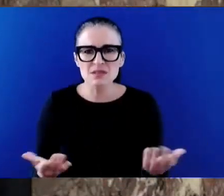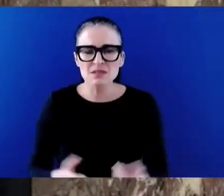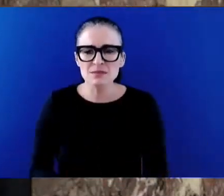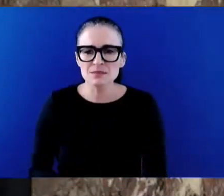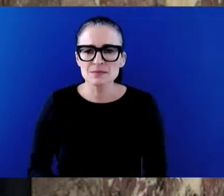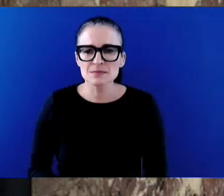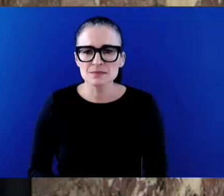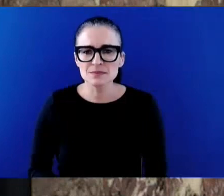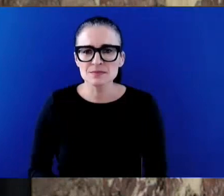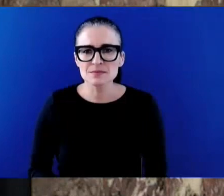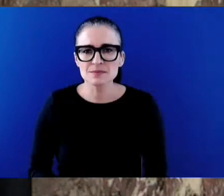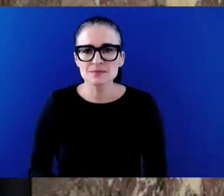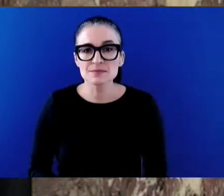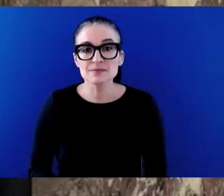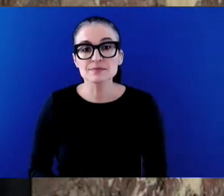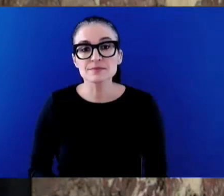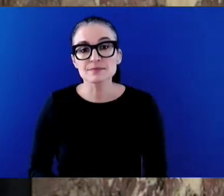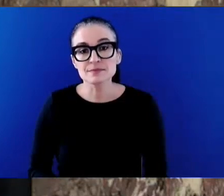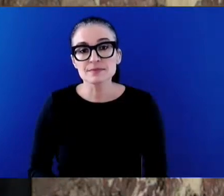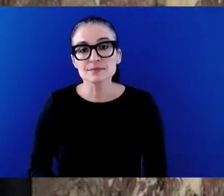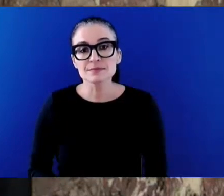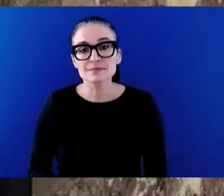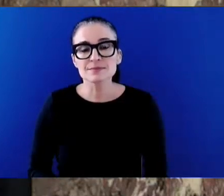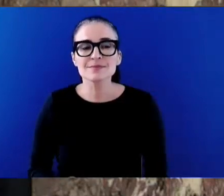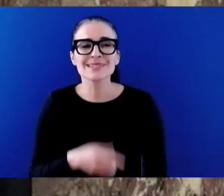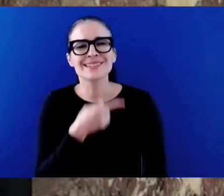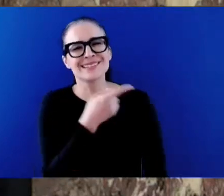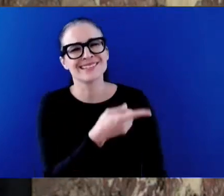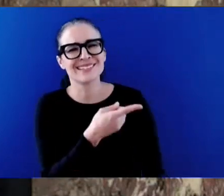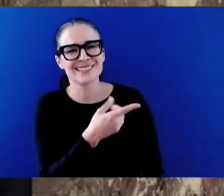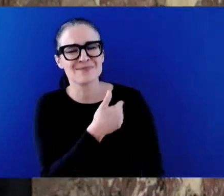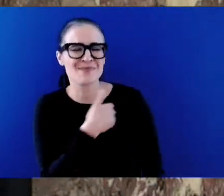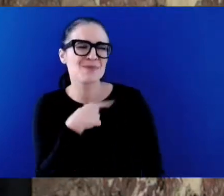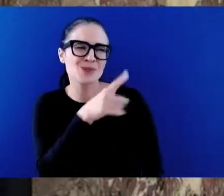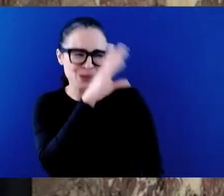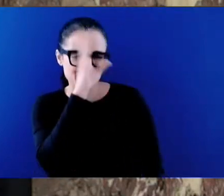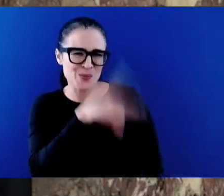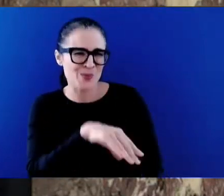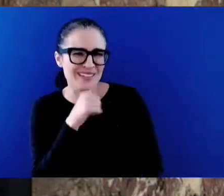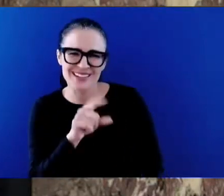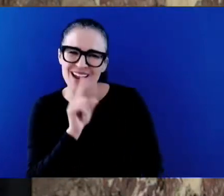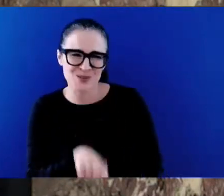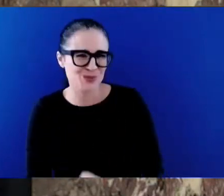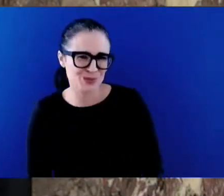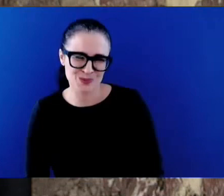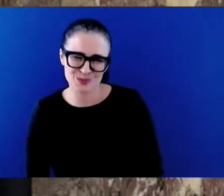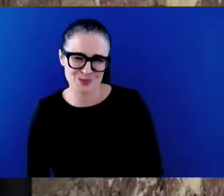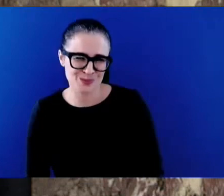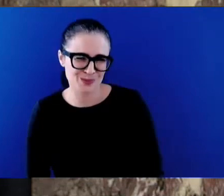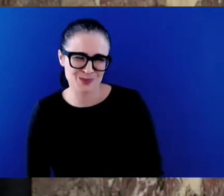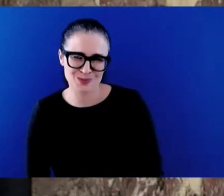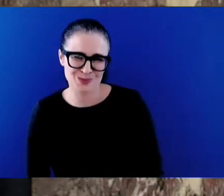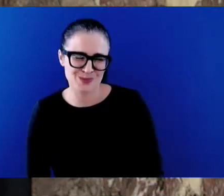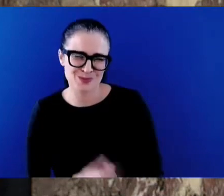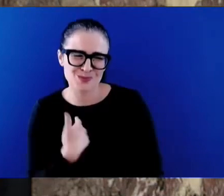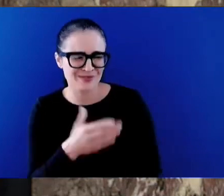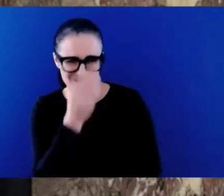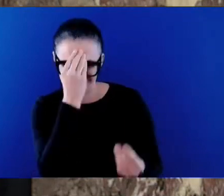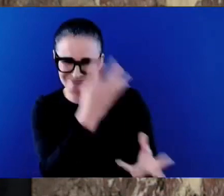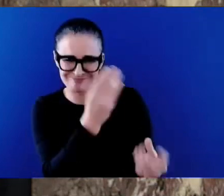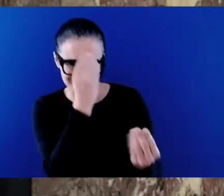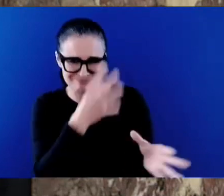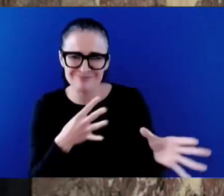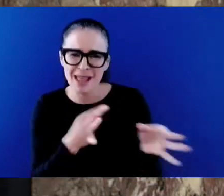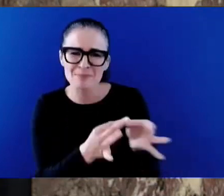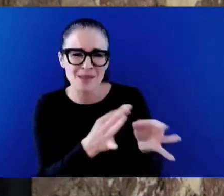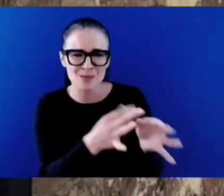case. Honourable Speaker, since in the last number of months, we've hired a new emergency department manager, a clinical nurse